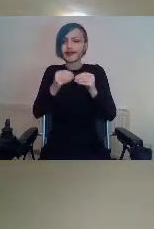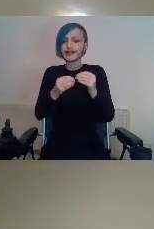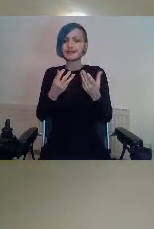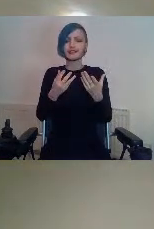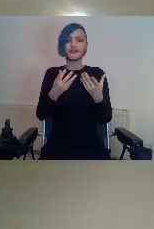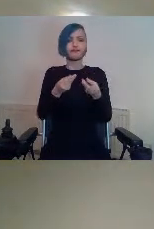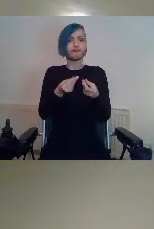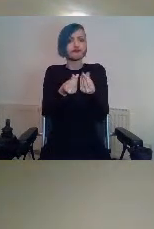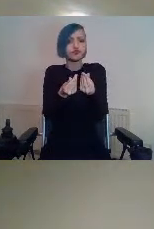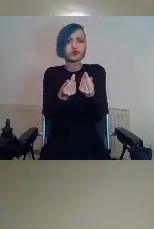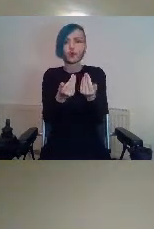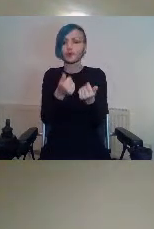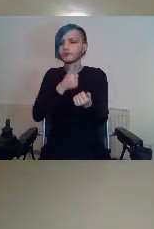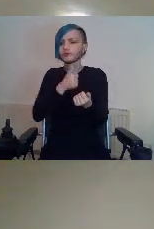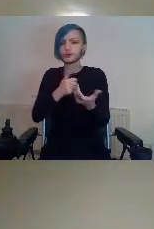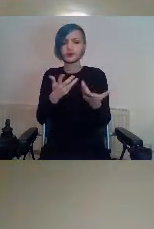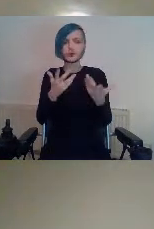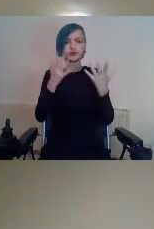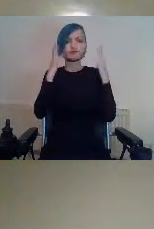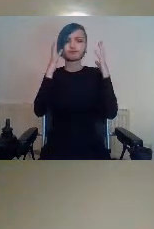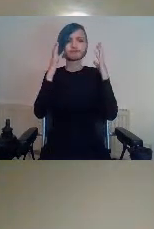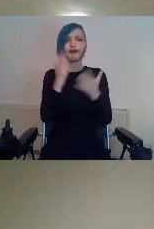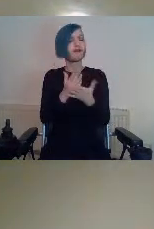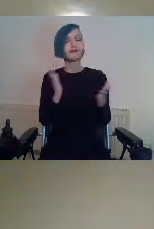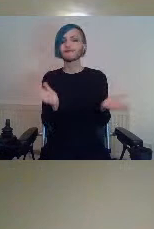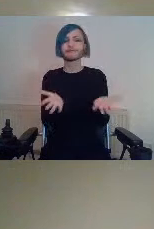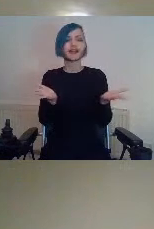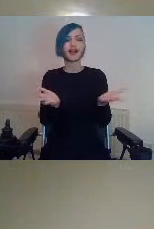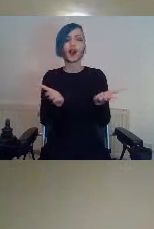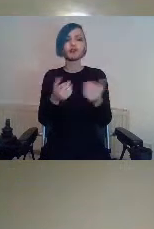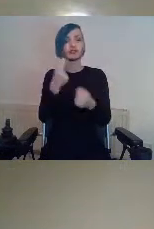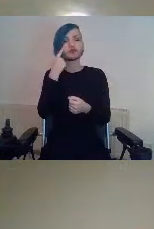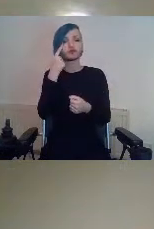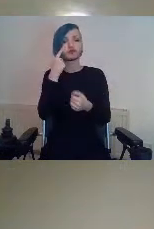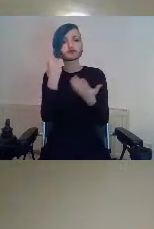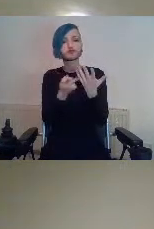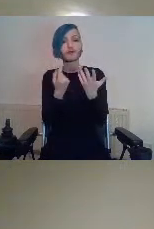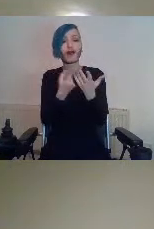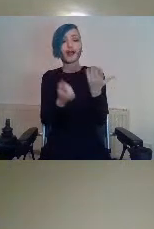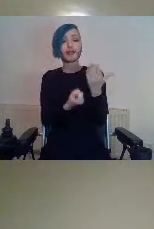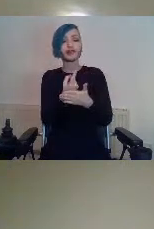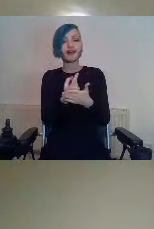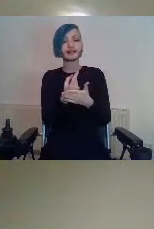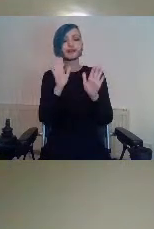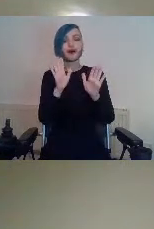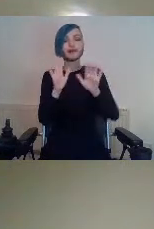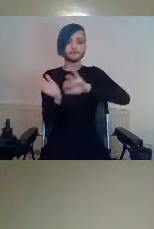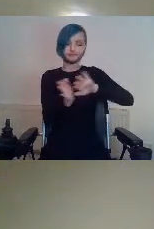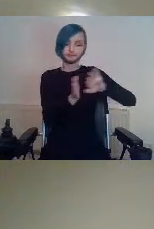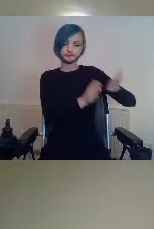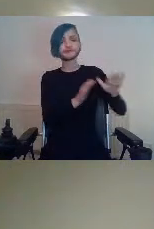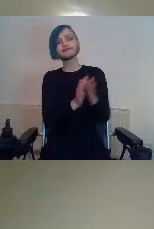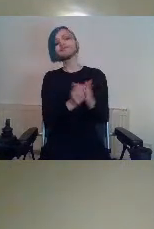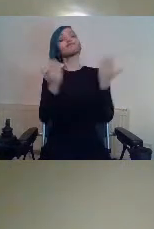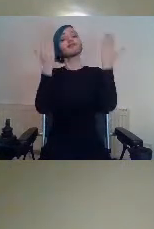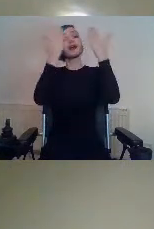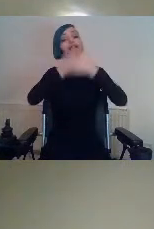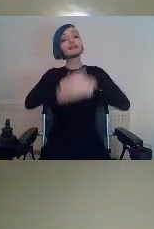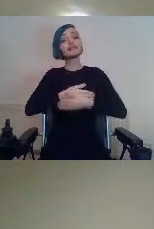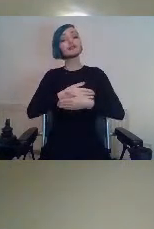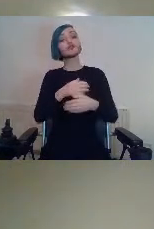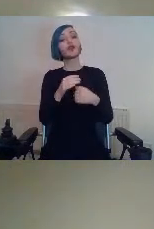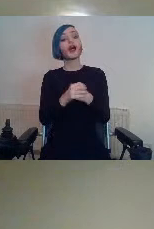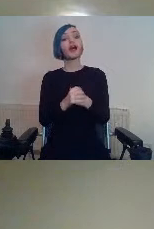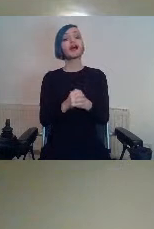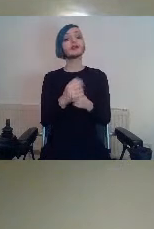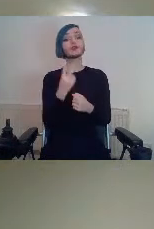encourage you to check out the rest of the program that we have. But as for tonight, we are joined by two extraordinary